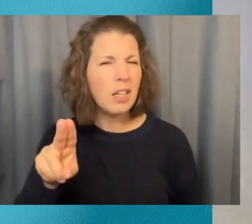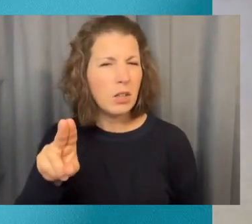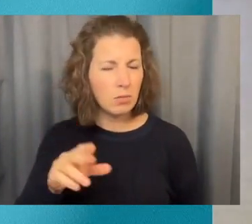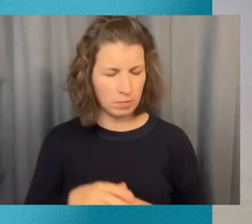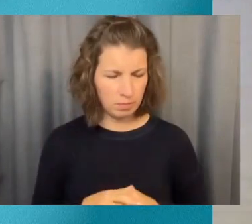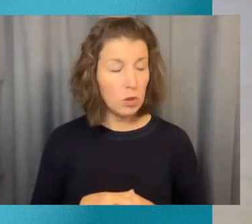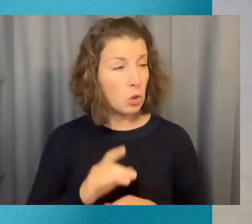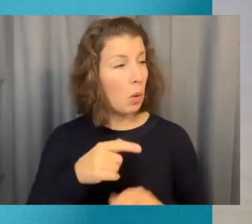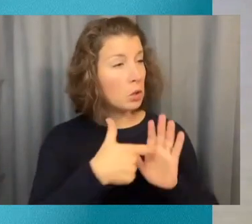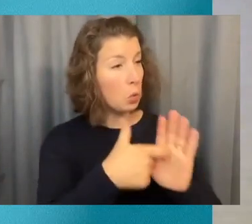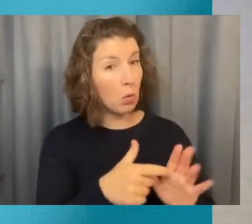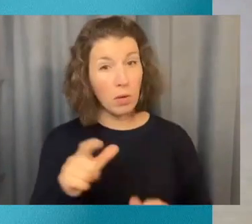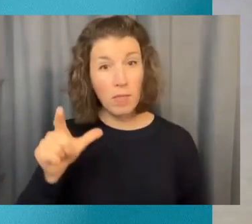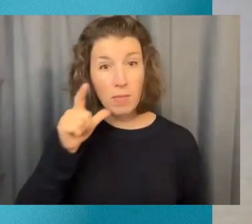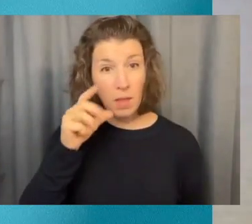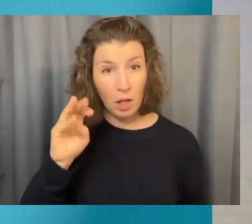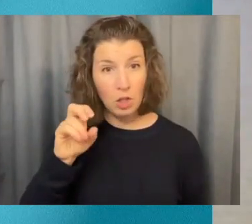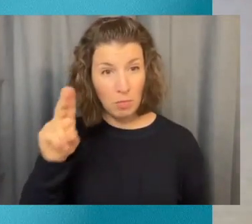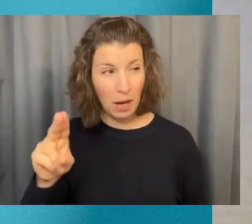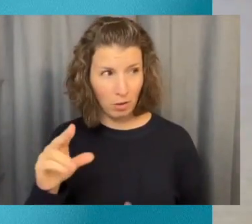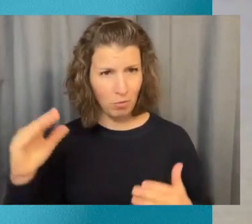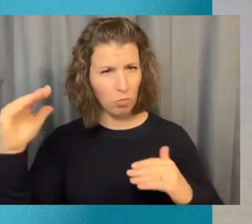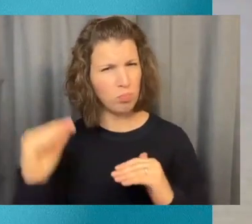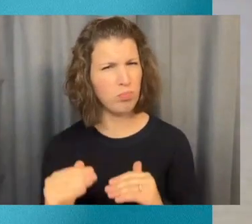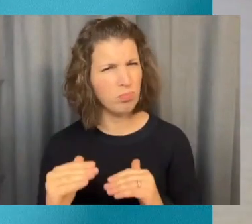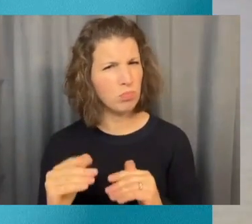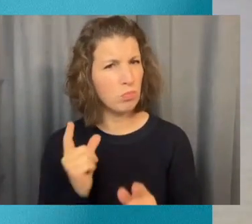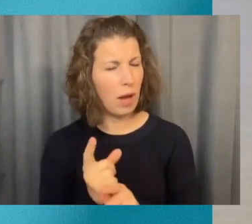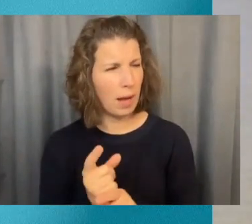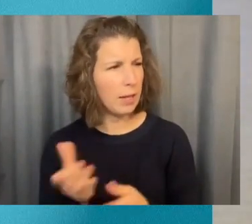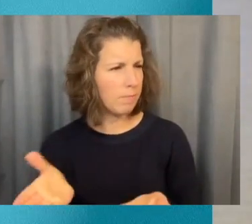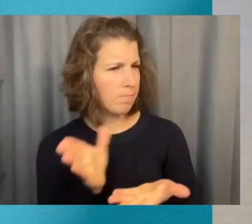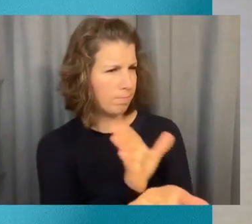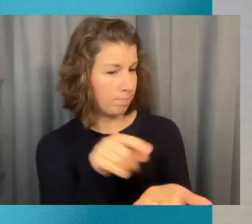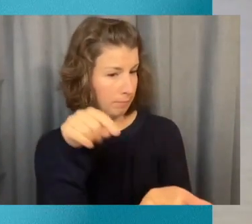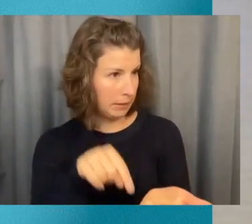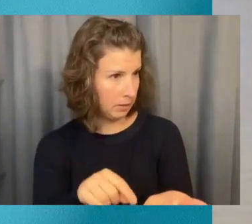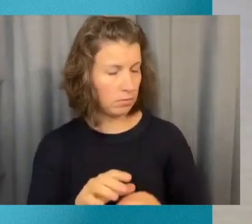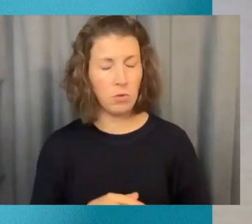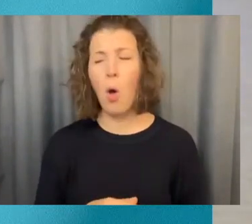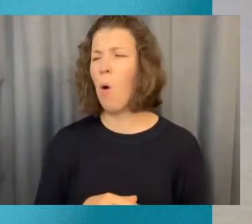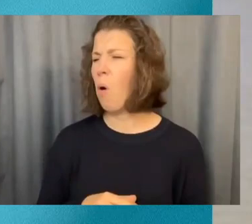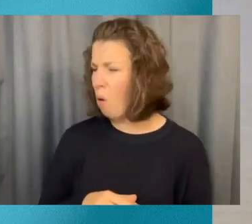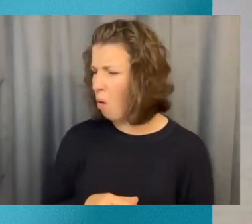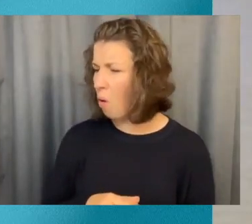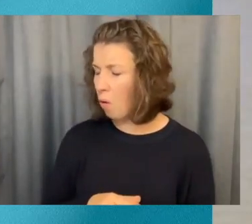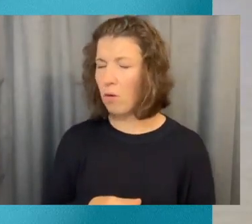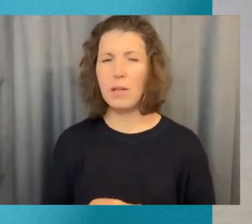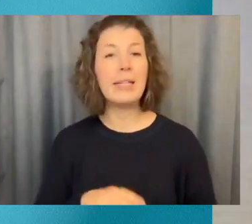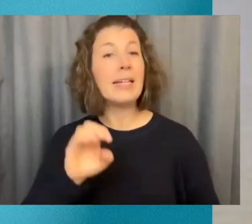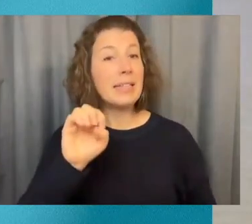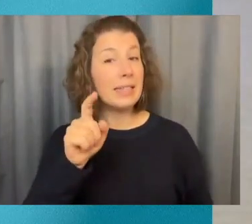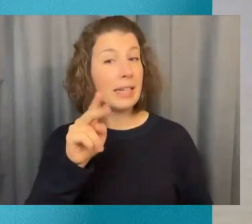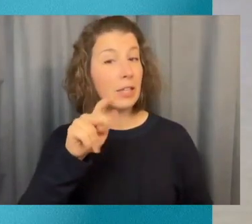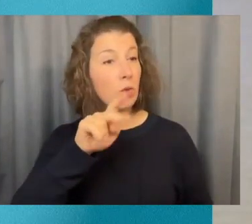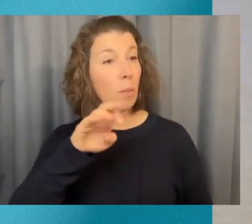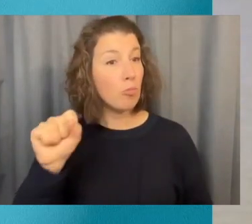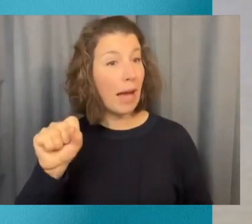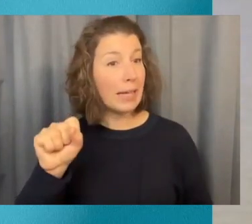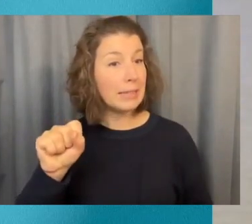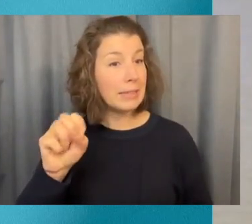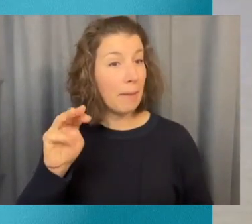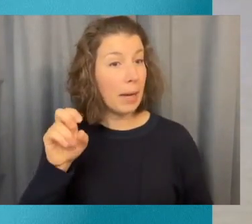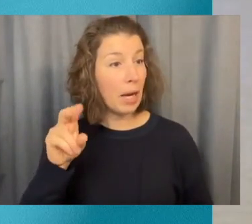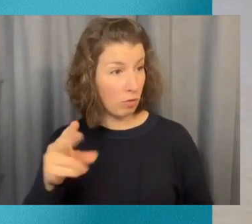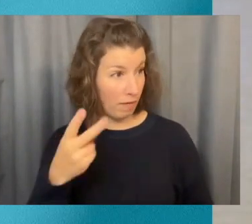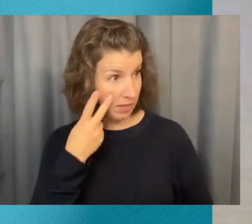is smaller. Then I said, well, have you seen the express menu? Express menu? No, I haven't seen that. Show